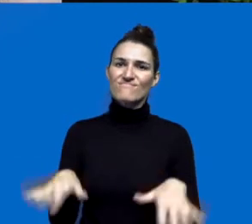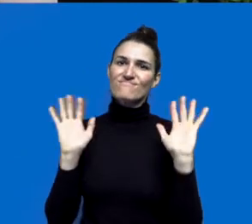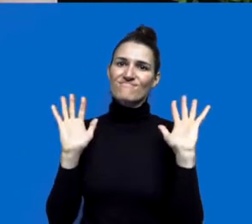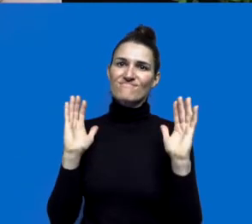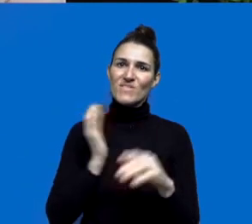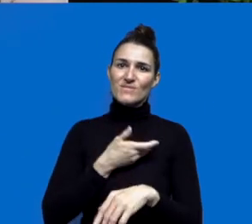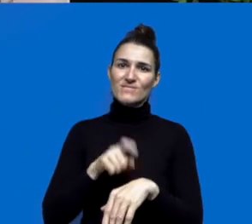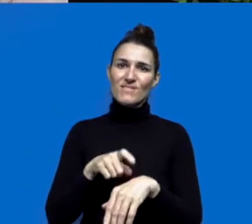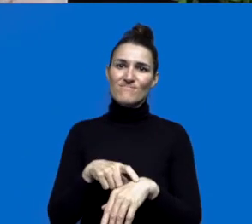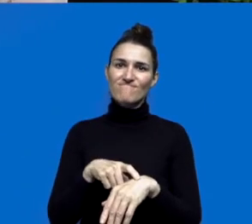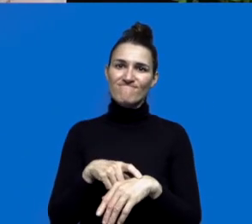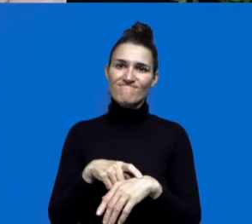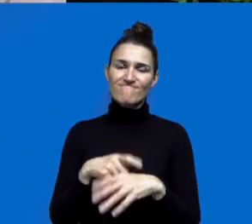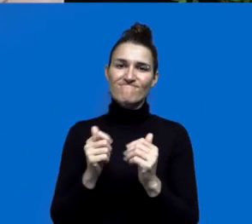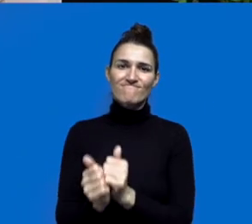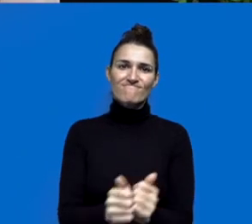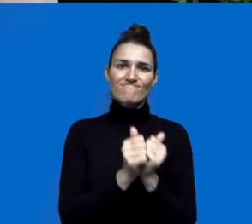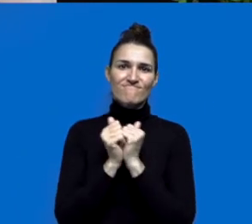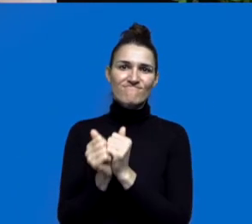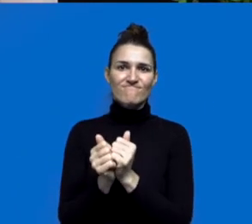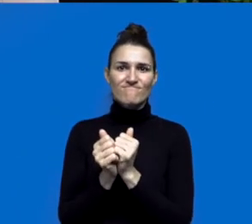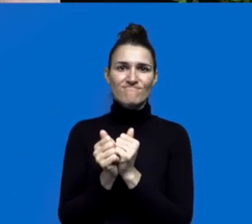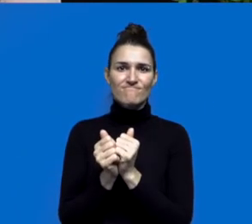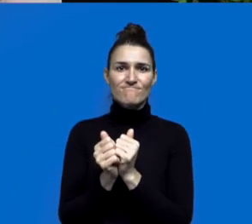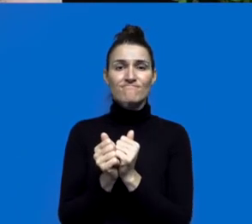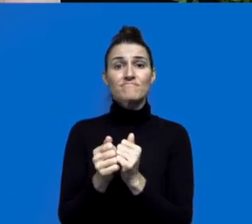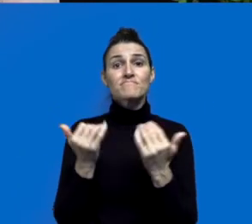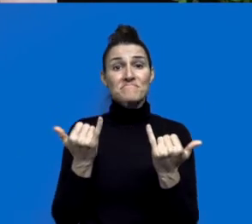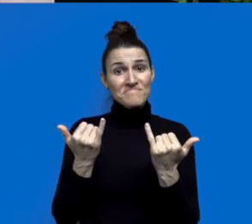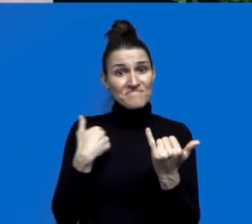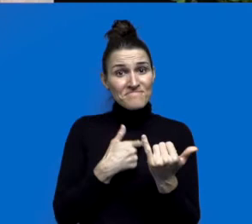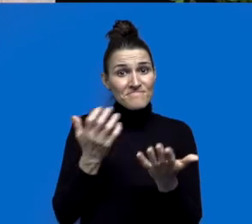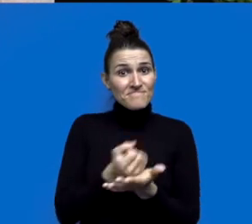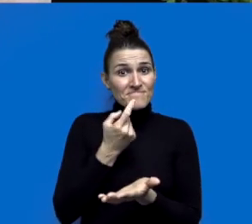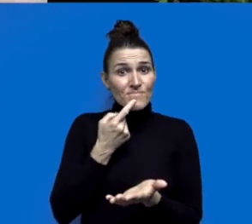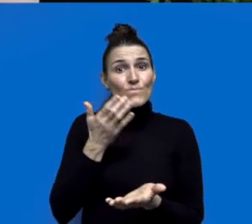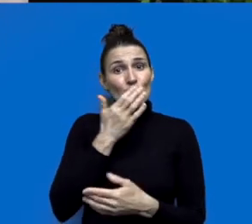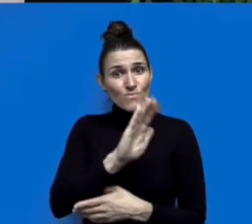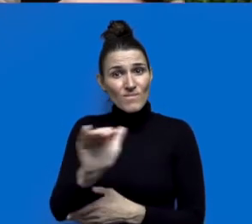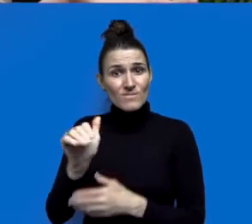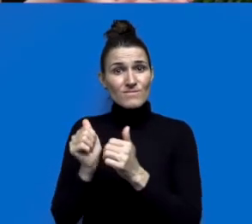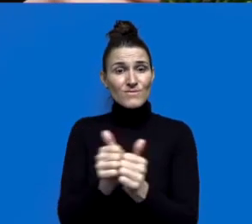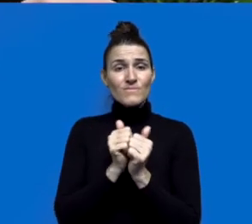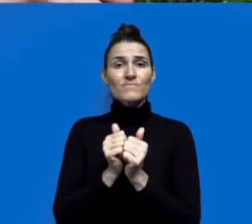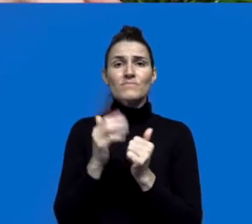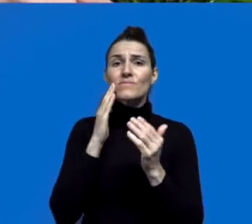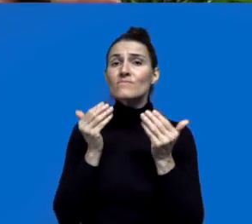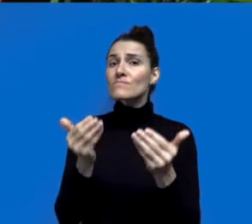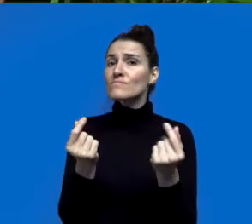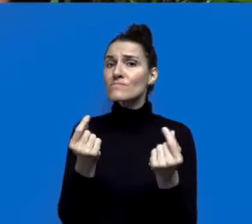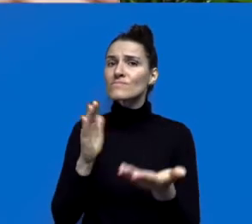And that brings us to the end of our time together today. So let's say goodbye together. We're going to sing